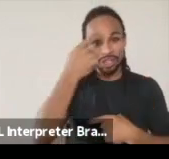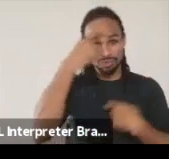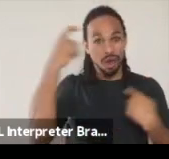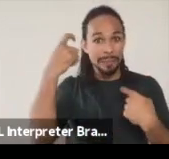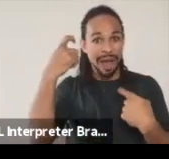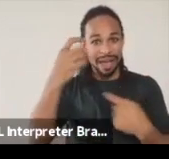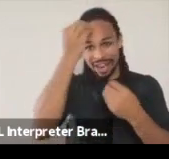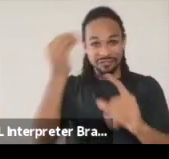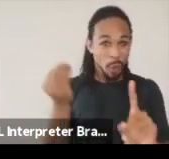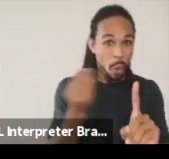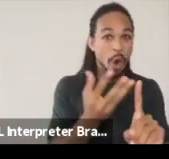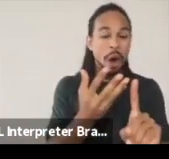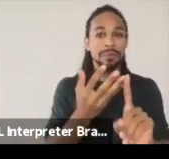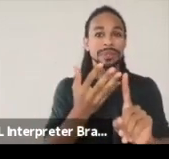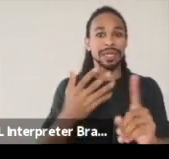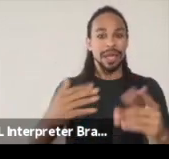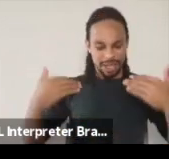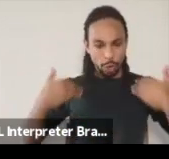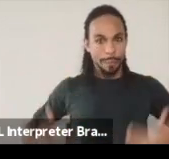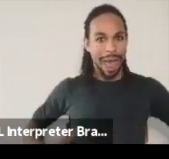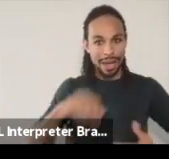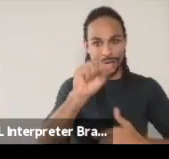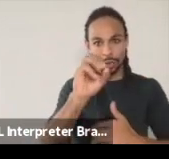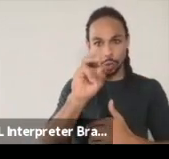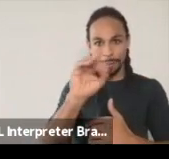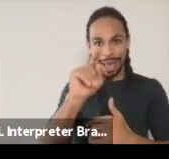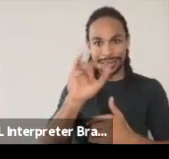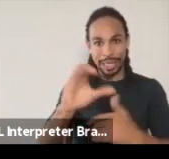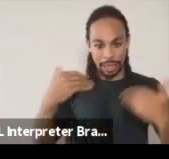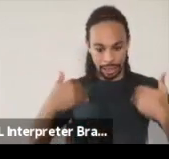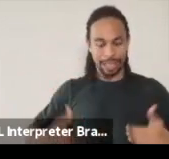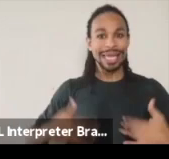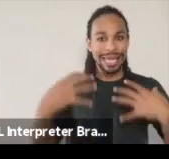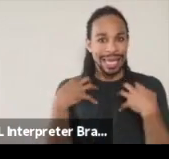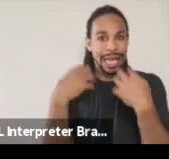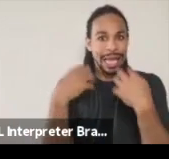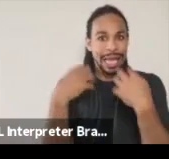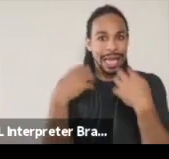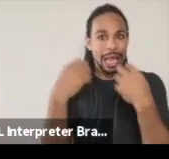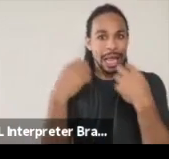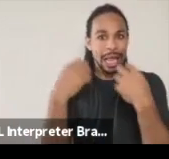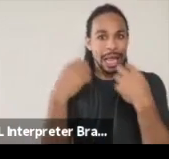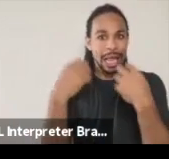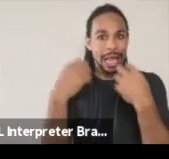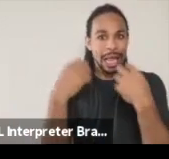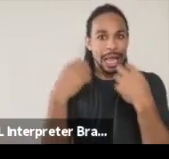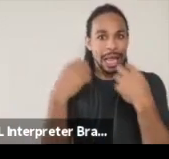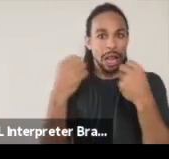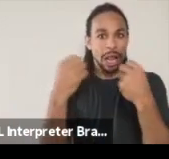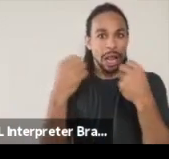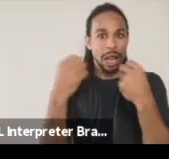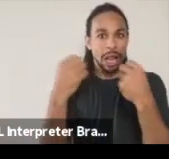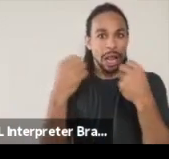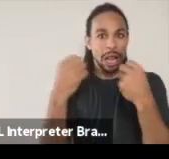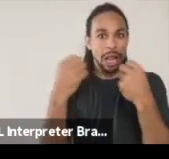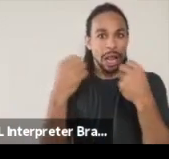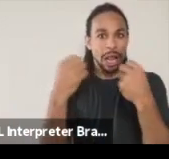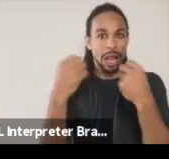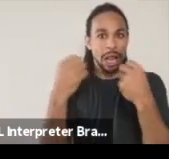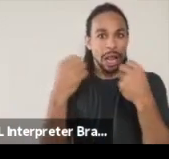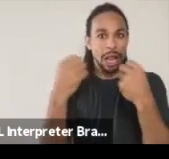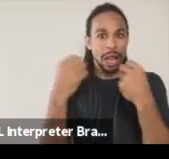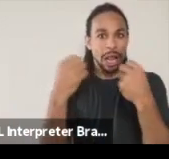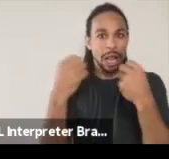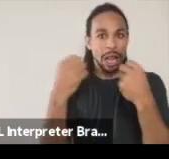this anytime. The technique is literally to breathe in twice via your nose and then out through your